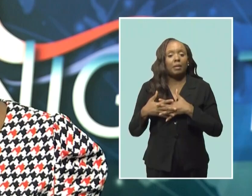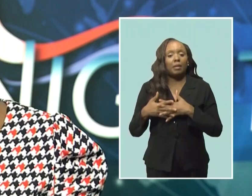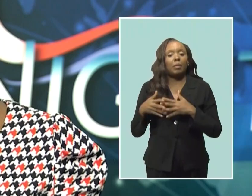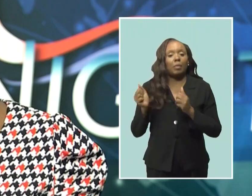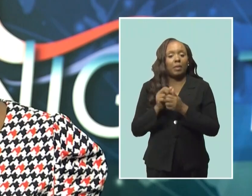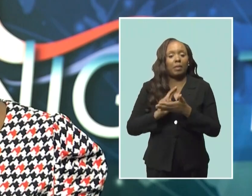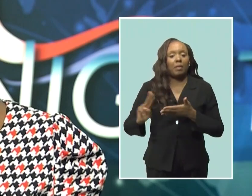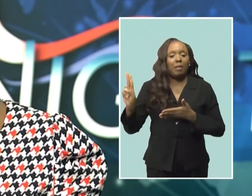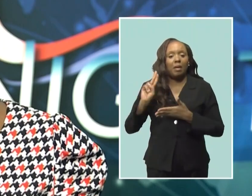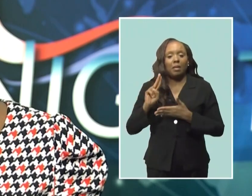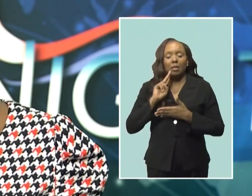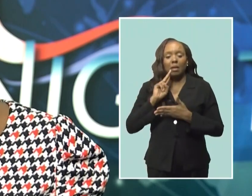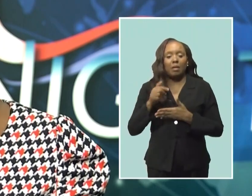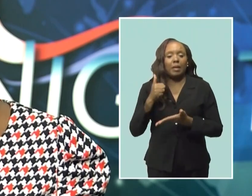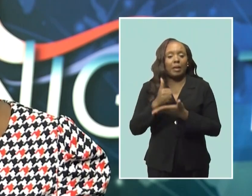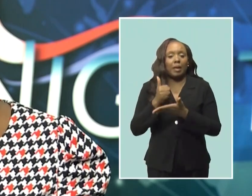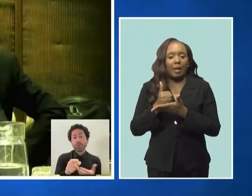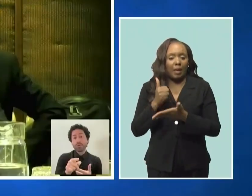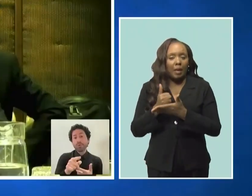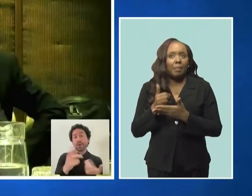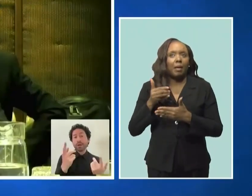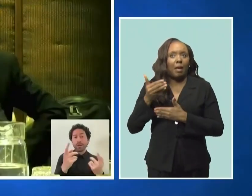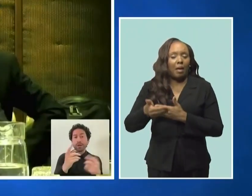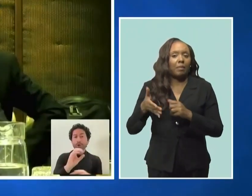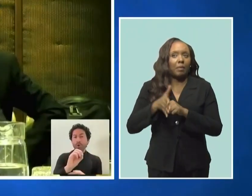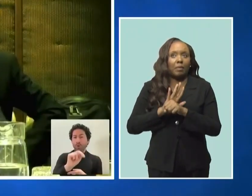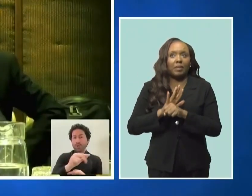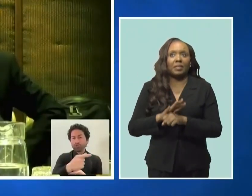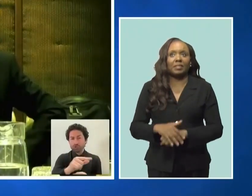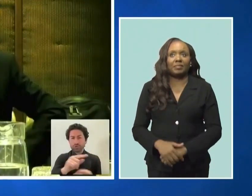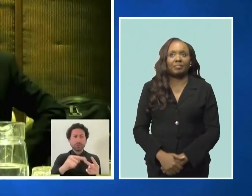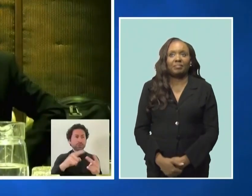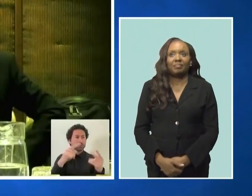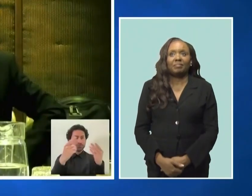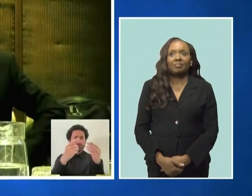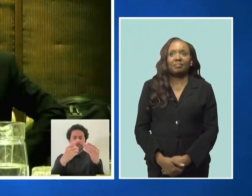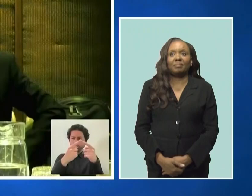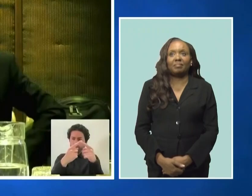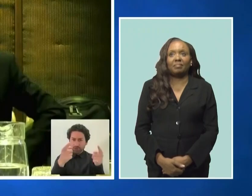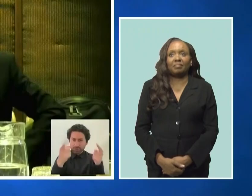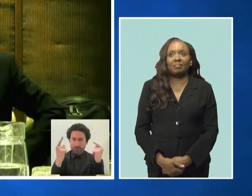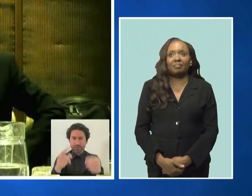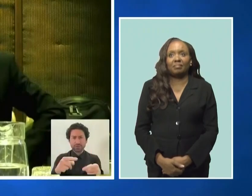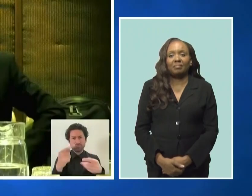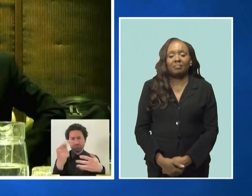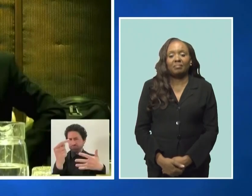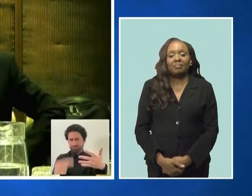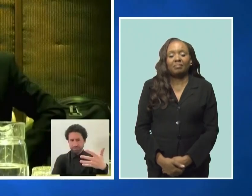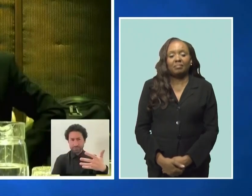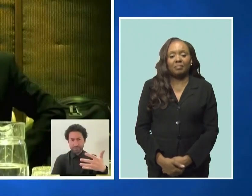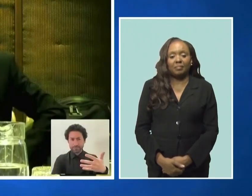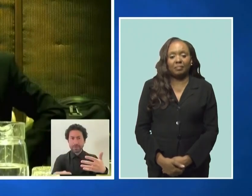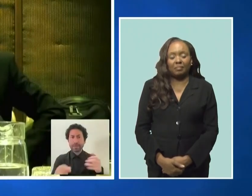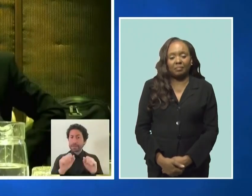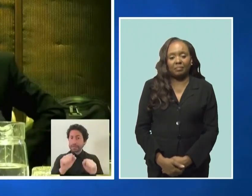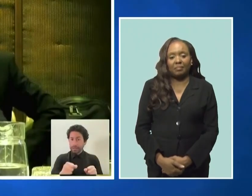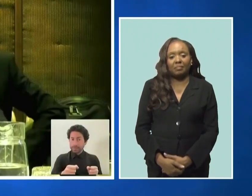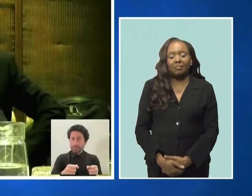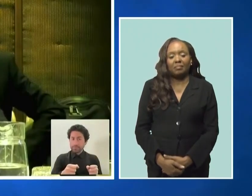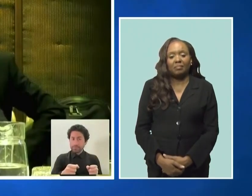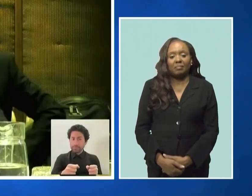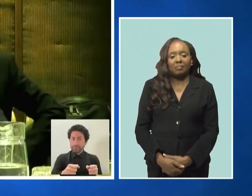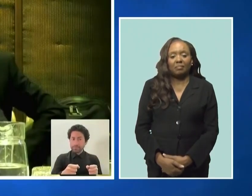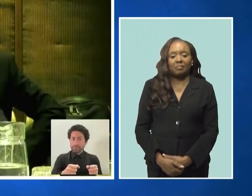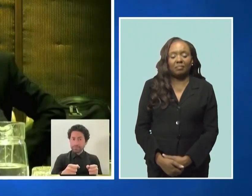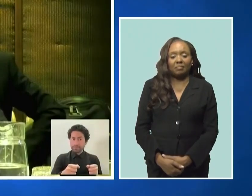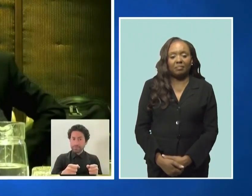care post-COVID. To be able to have something that can survive outside of the political context, so that when we